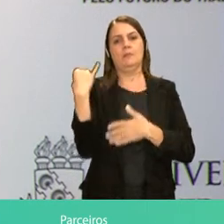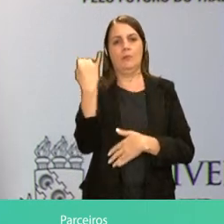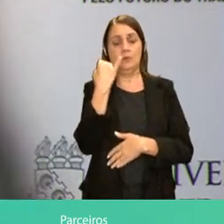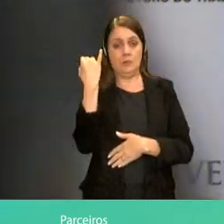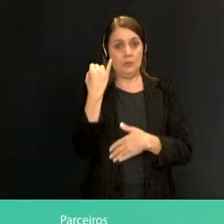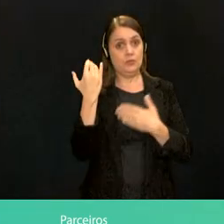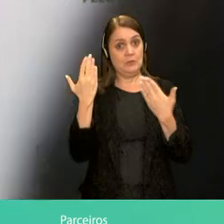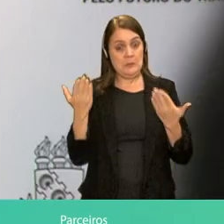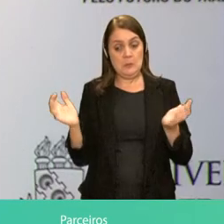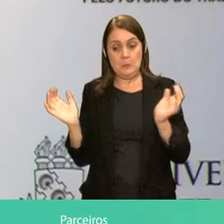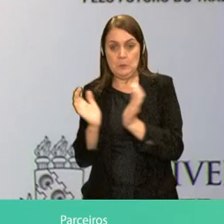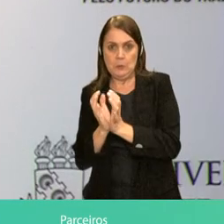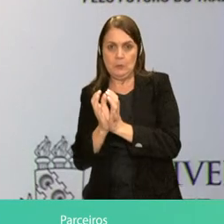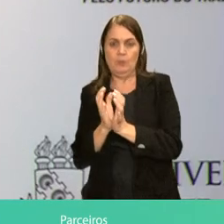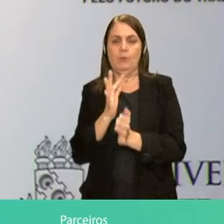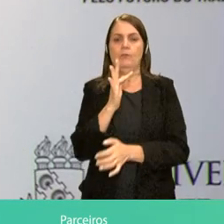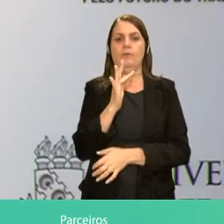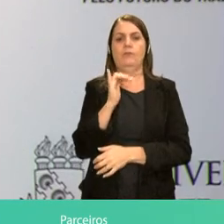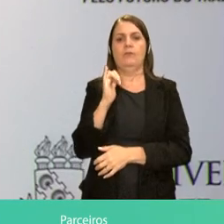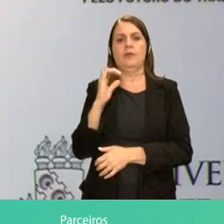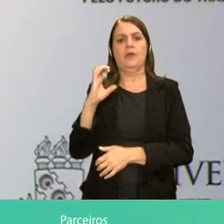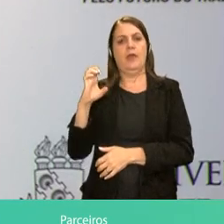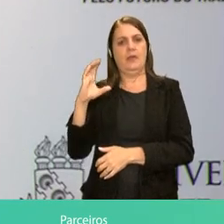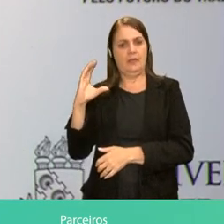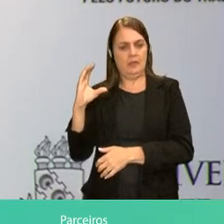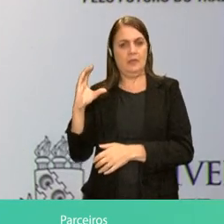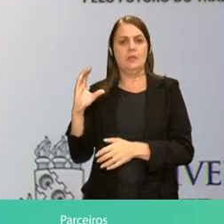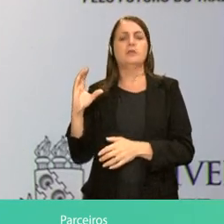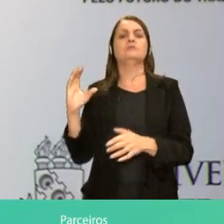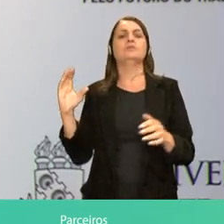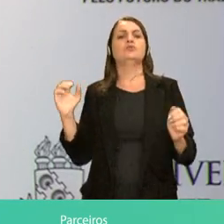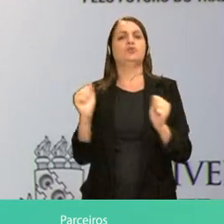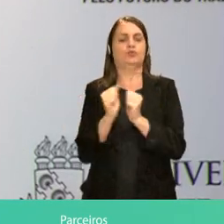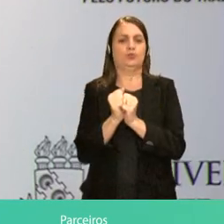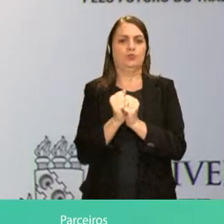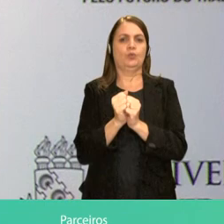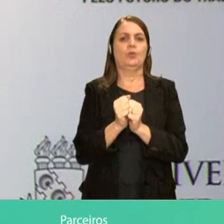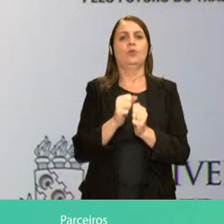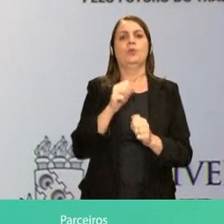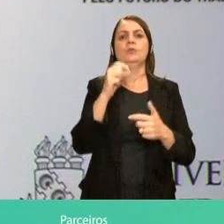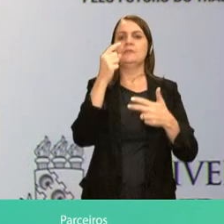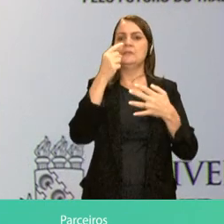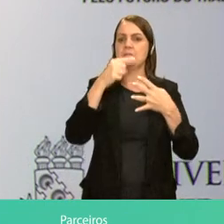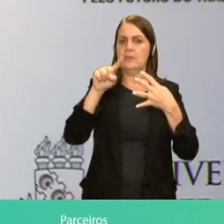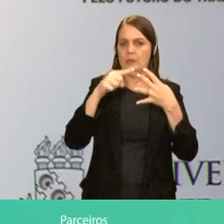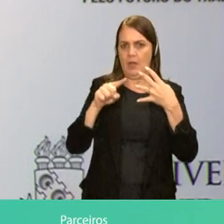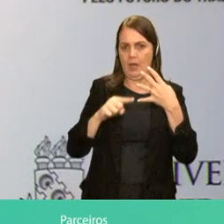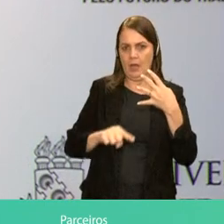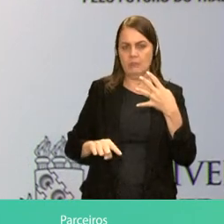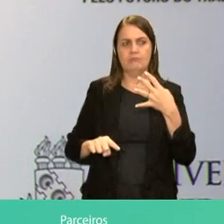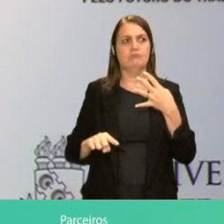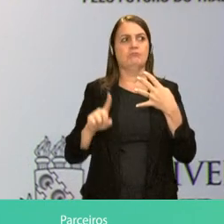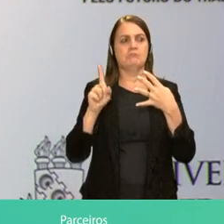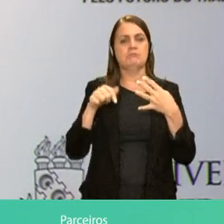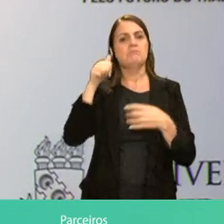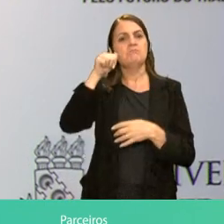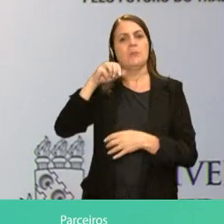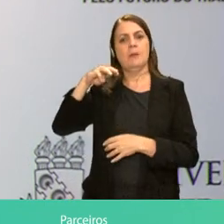And regarding this, together with Fiec and together with SENAI,